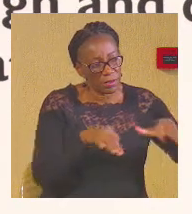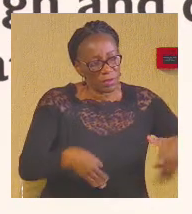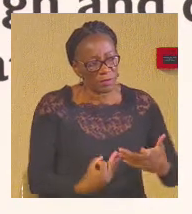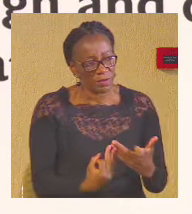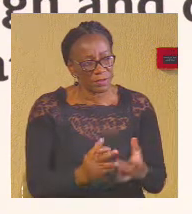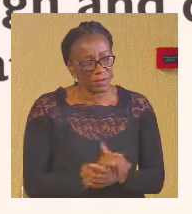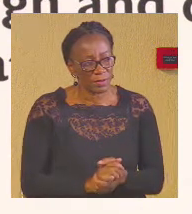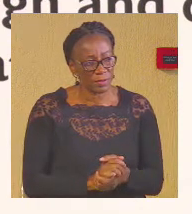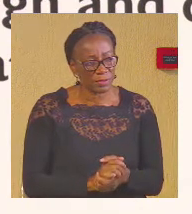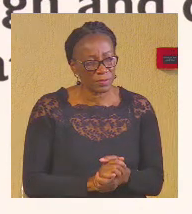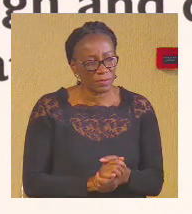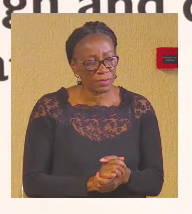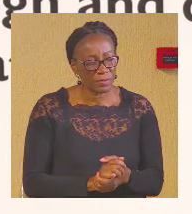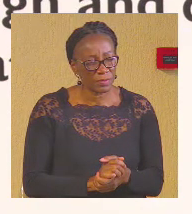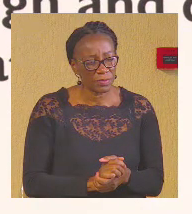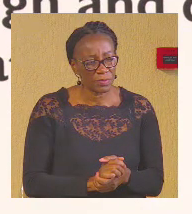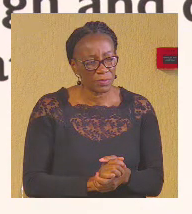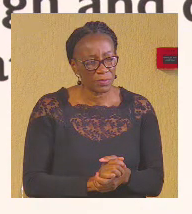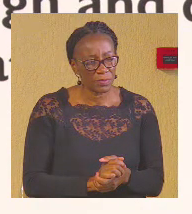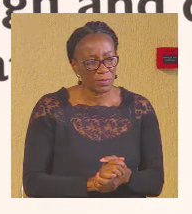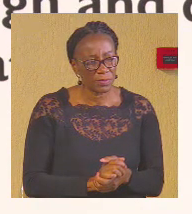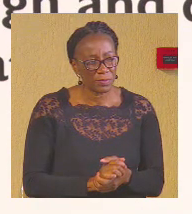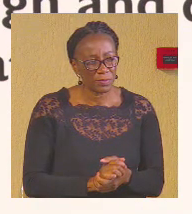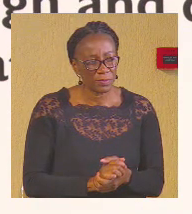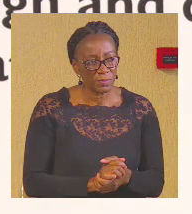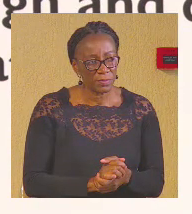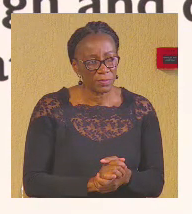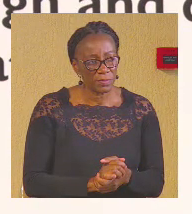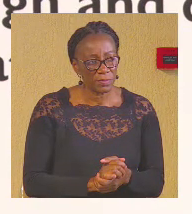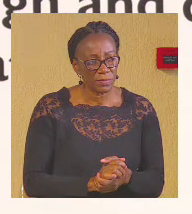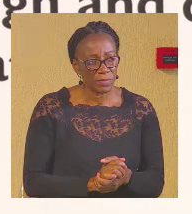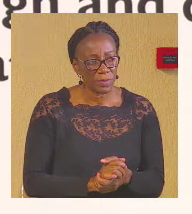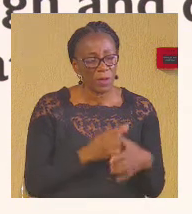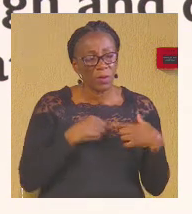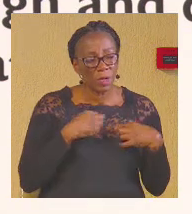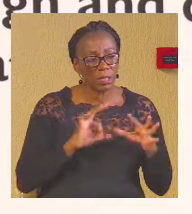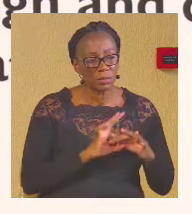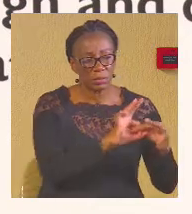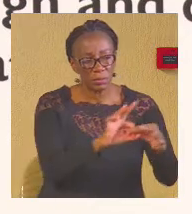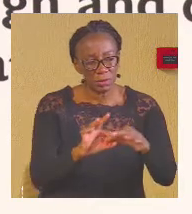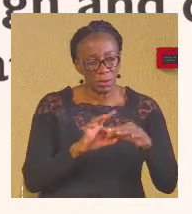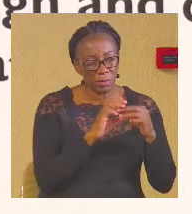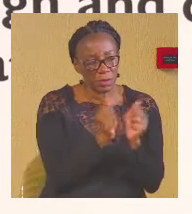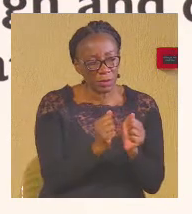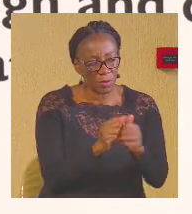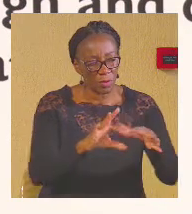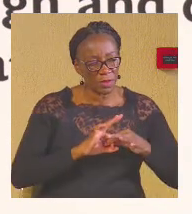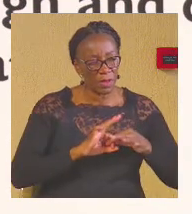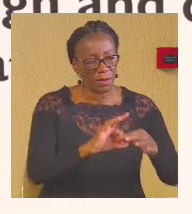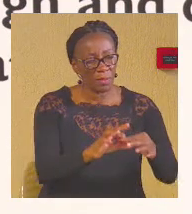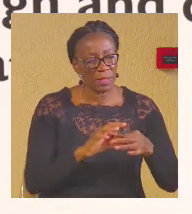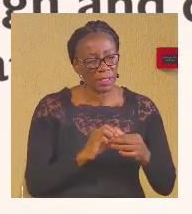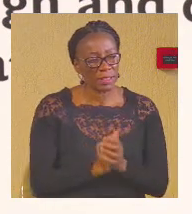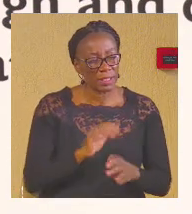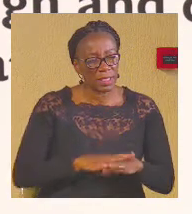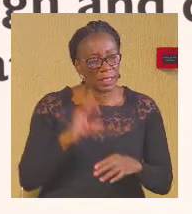Karas. But obviously, we are also then in collaboration with our partners, as well as the regional councils, in